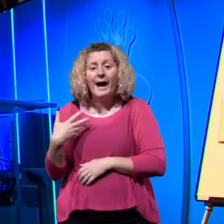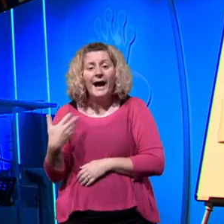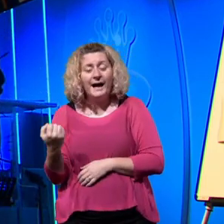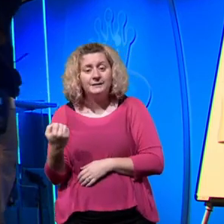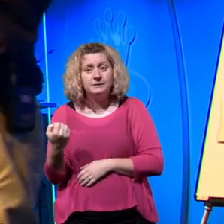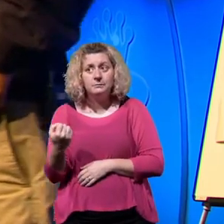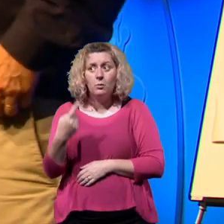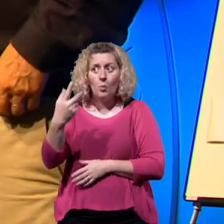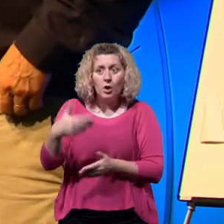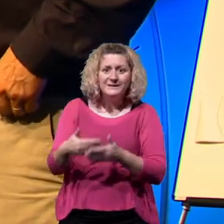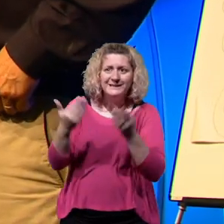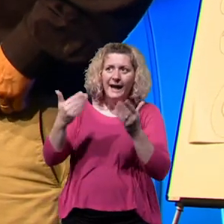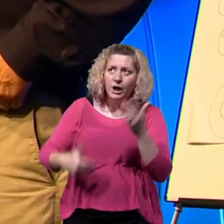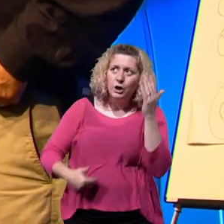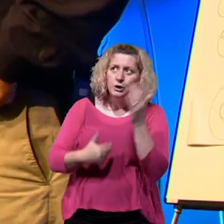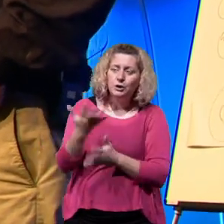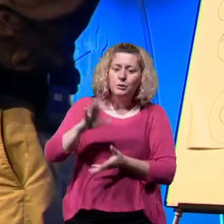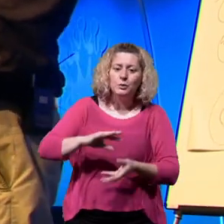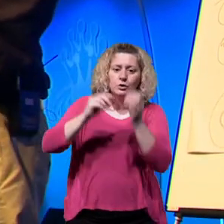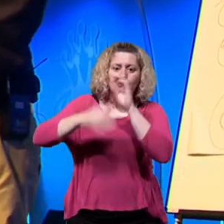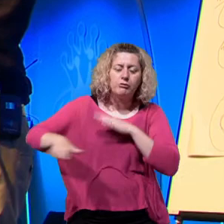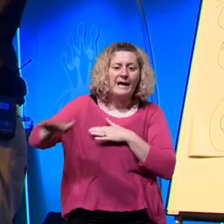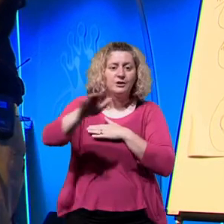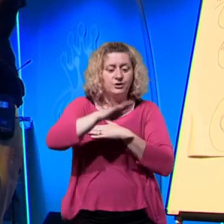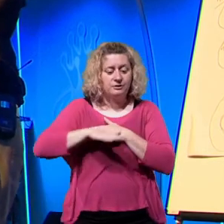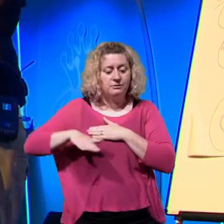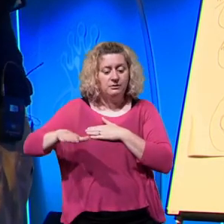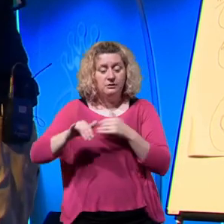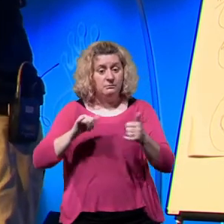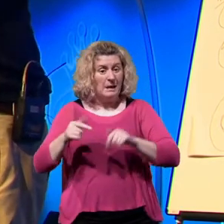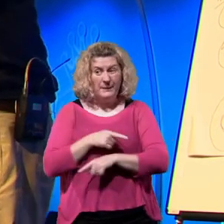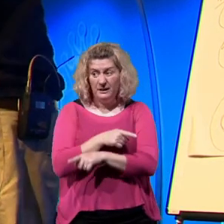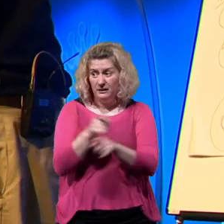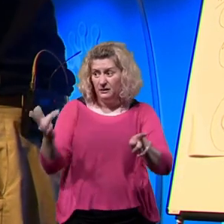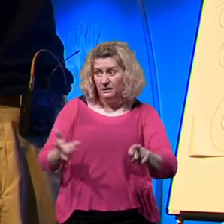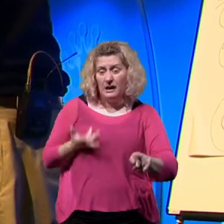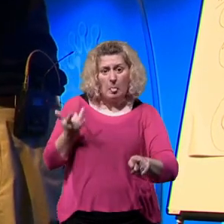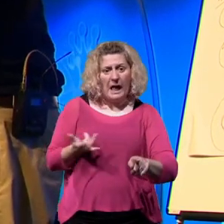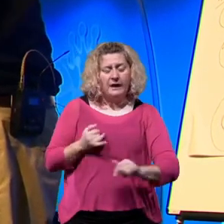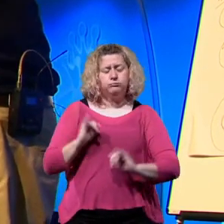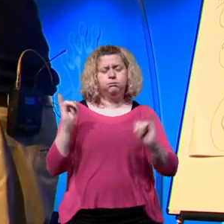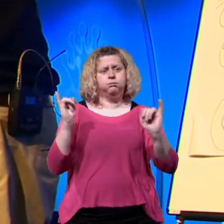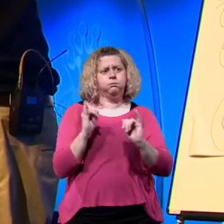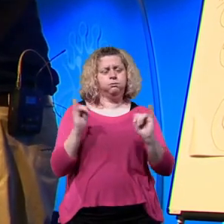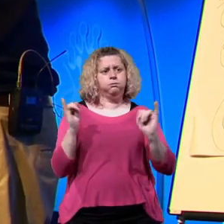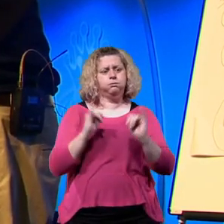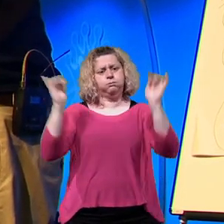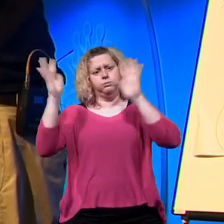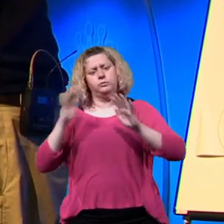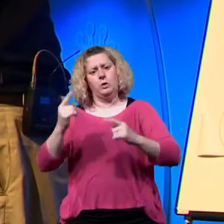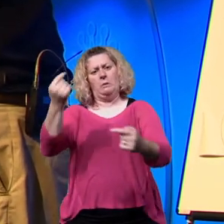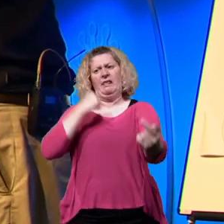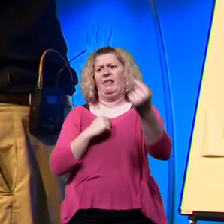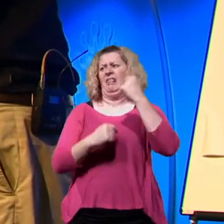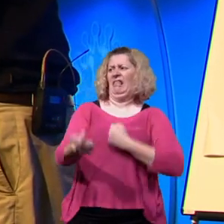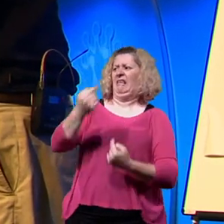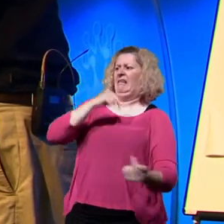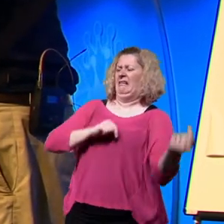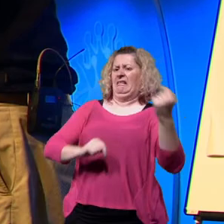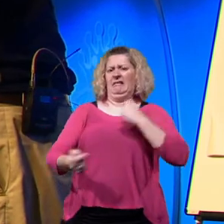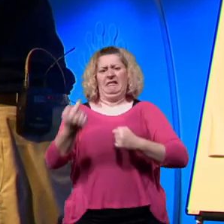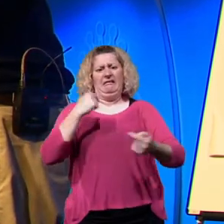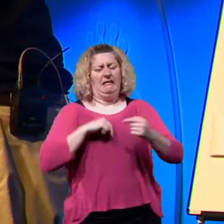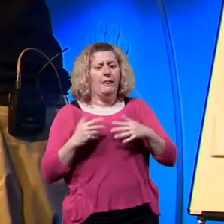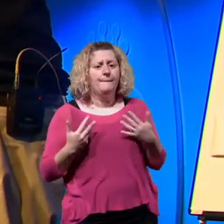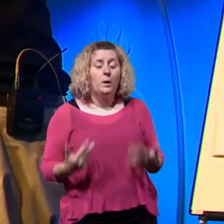the new creation. Some of us may be in the most desperate storms, but pastoral care and Christian leadership are able to